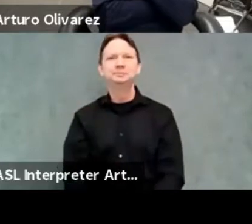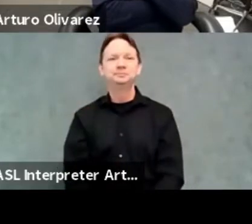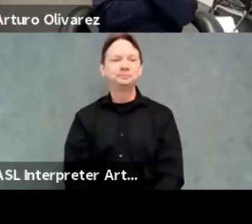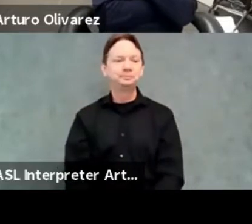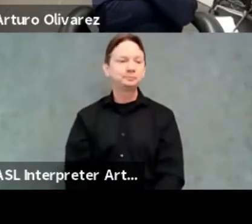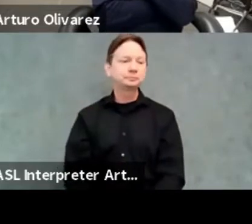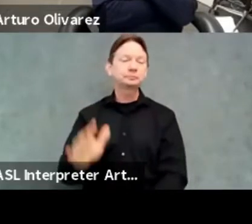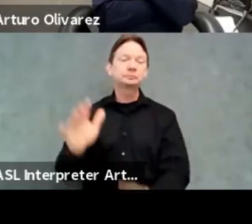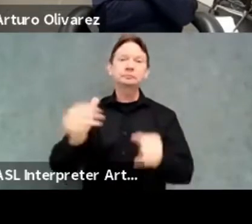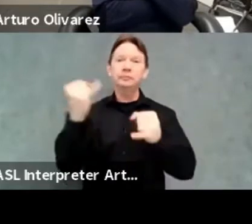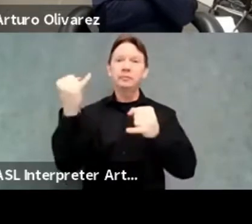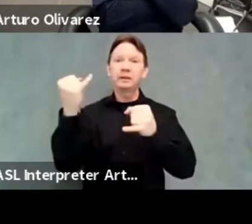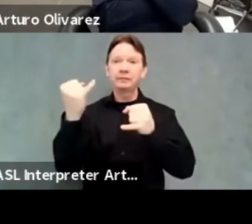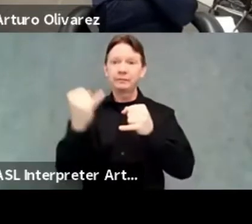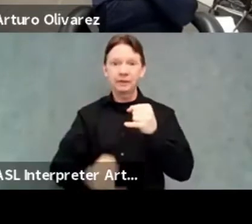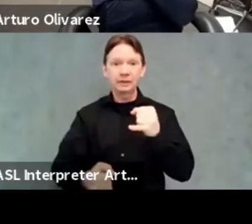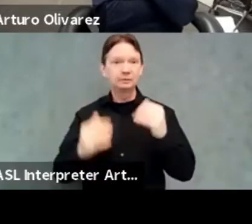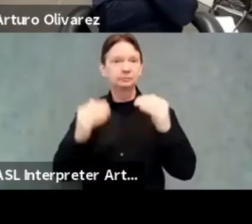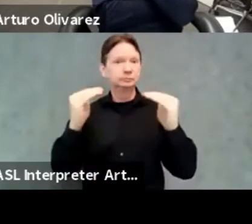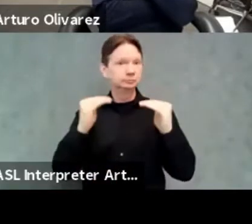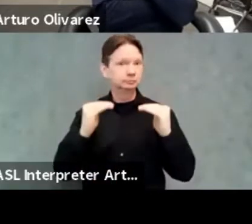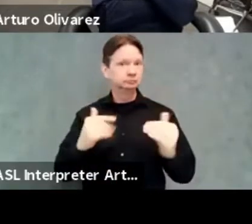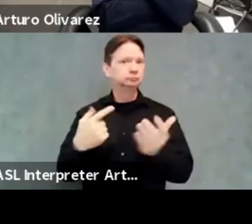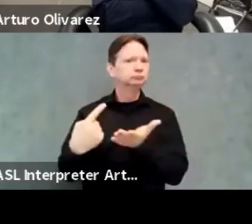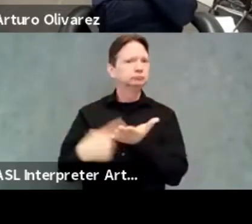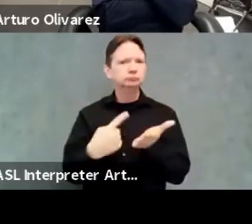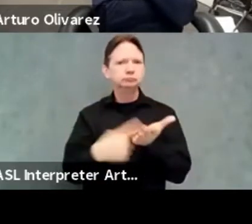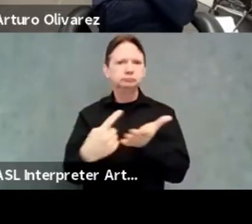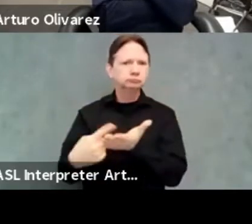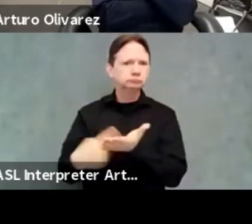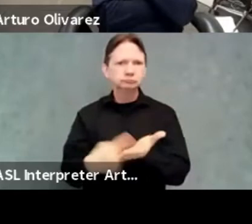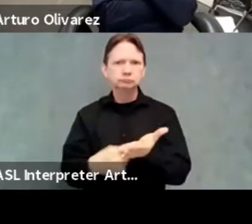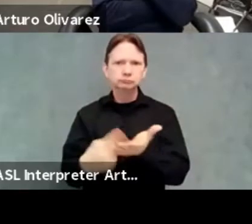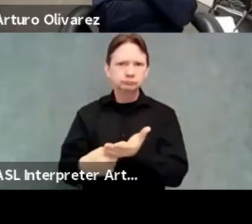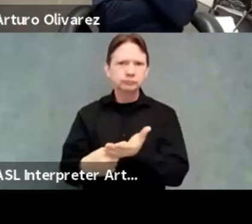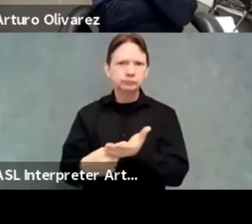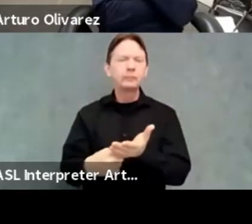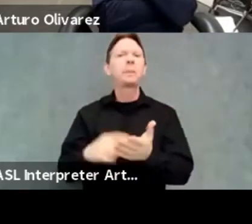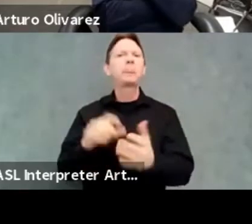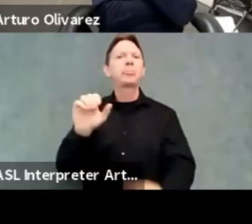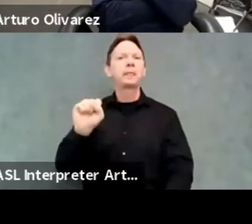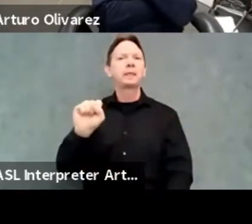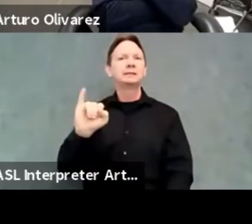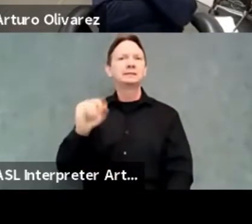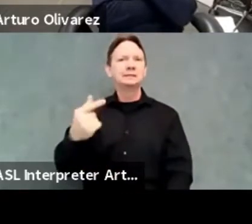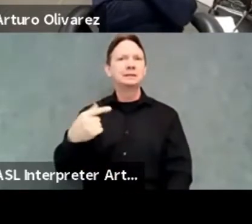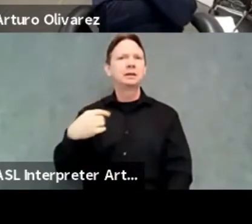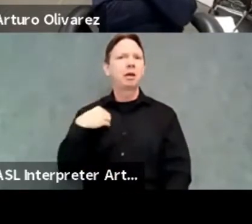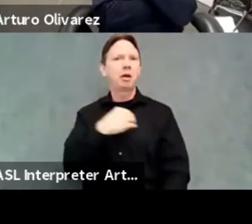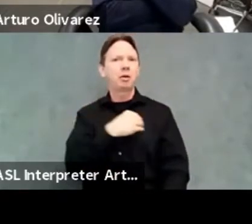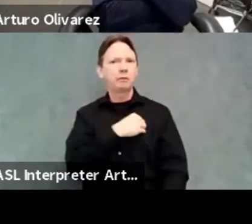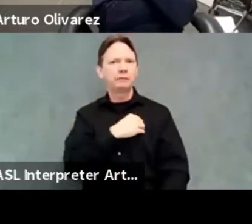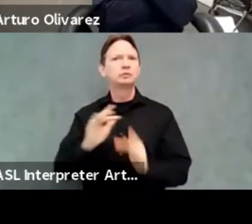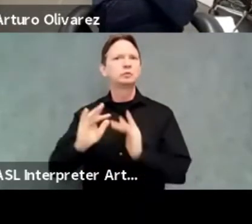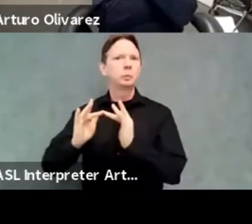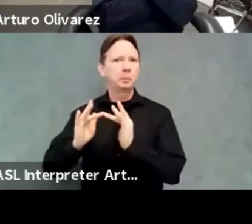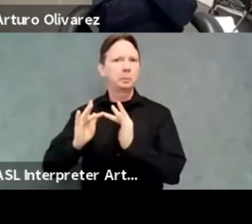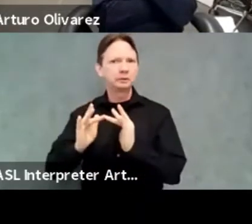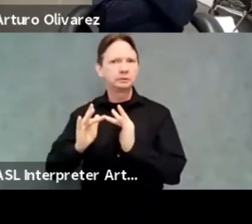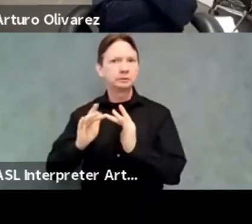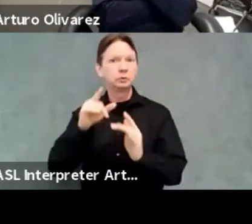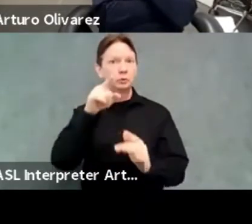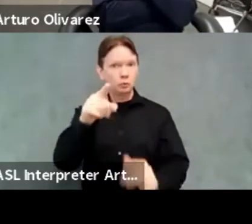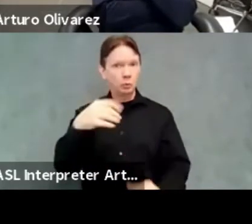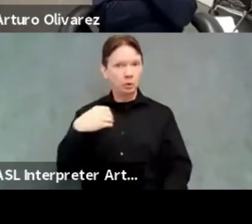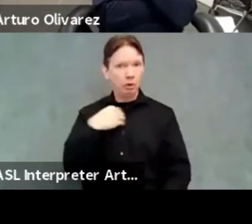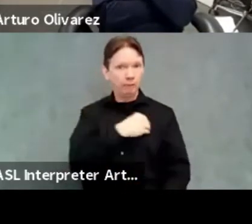section is, in addition to the resources for SIG officers webpage, you actually have access to your membership and financial tools